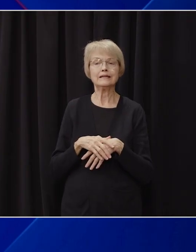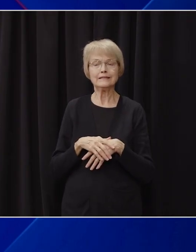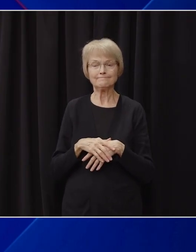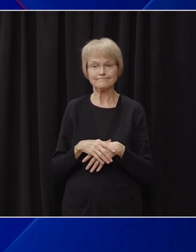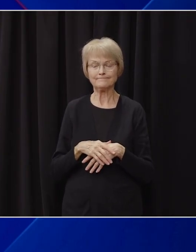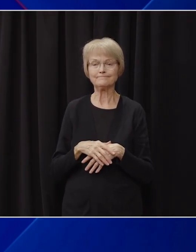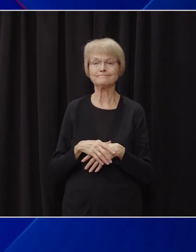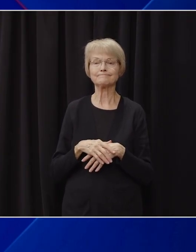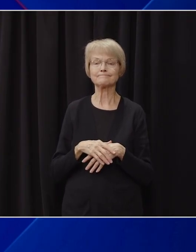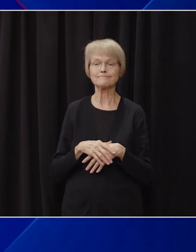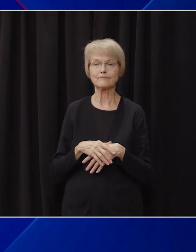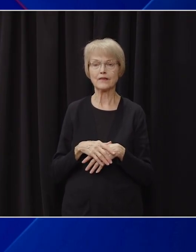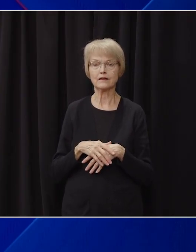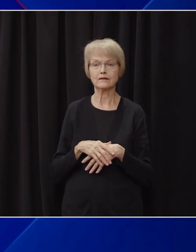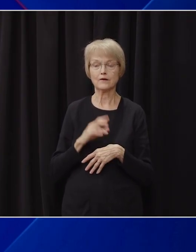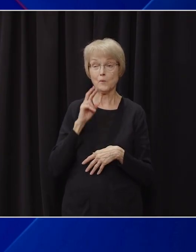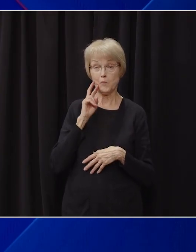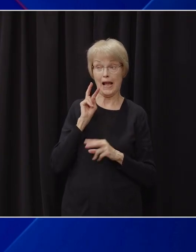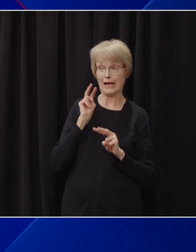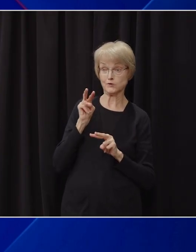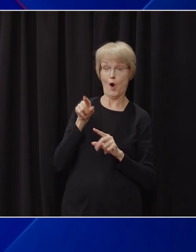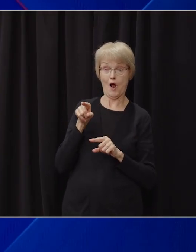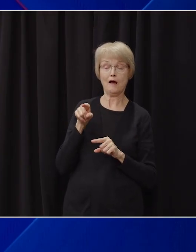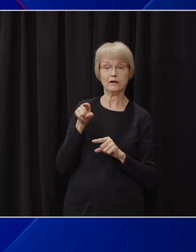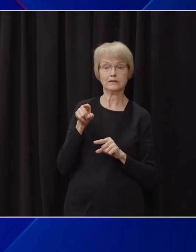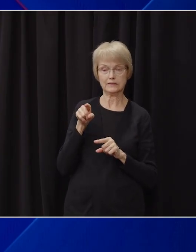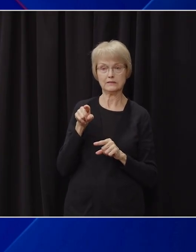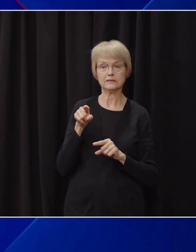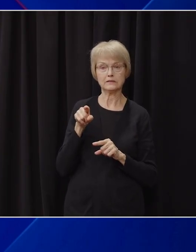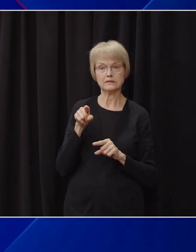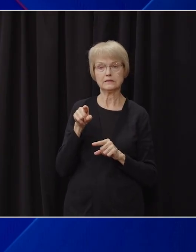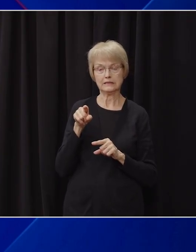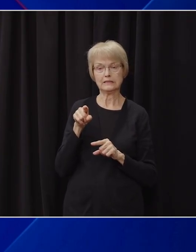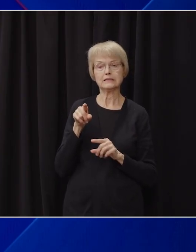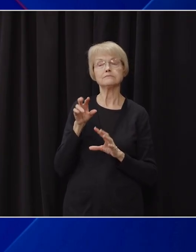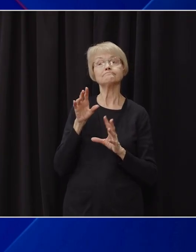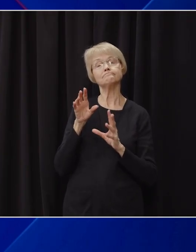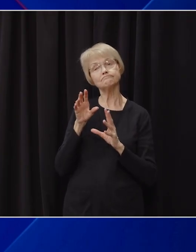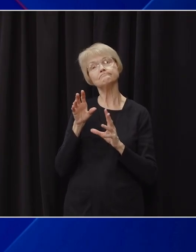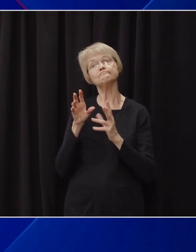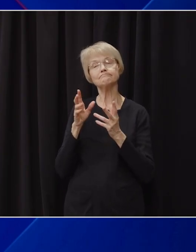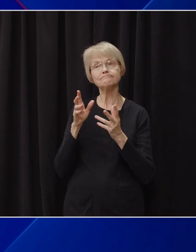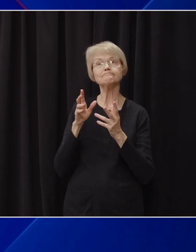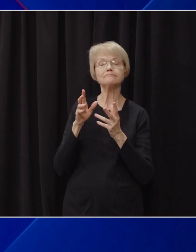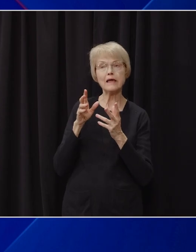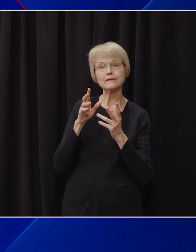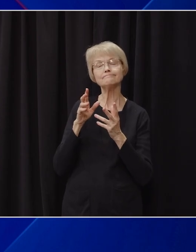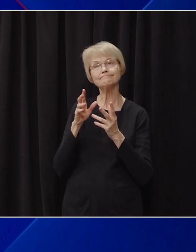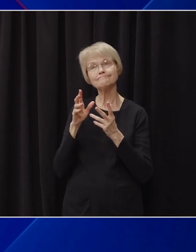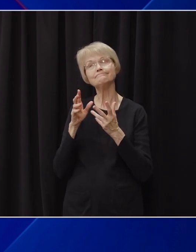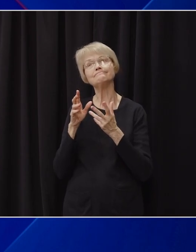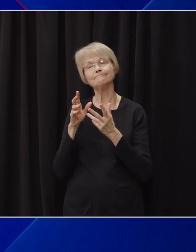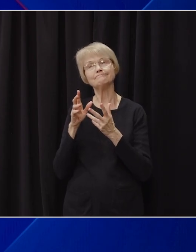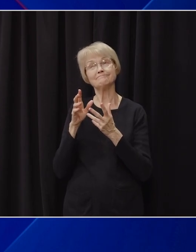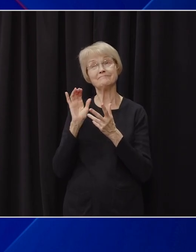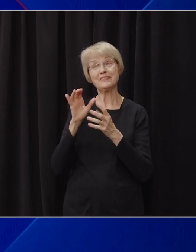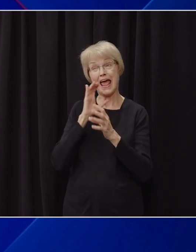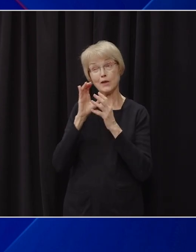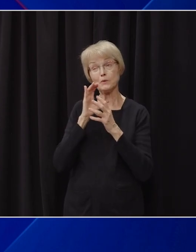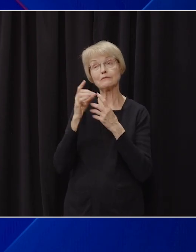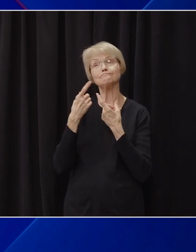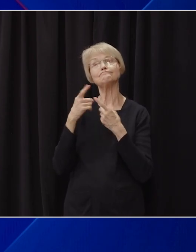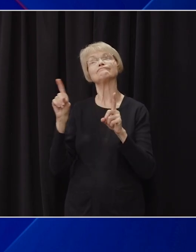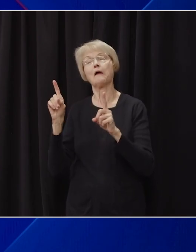ceremony. And what I saw that was maybe working more than the